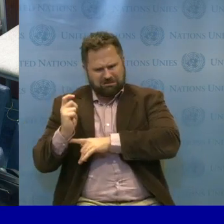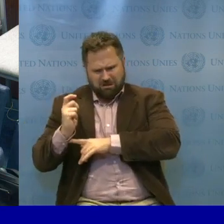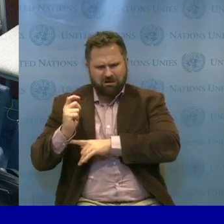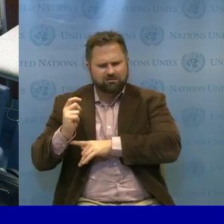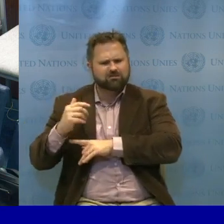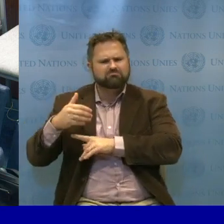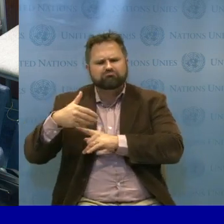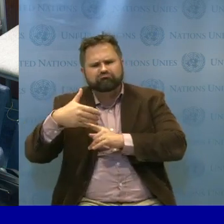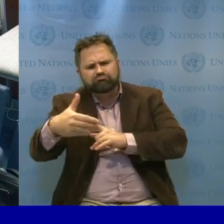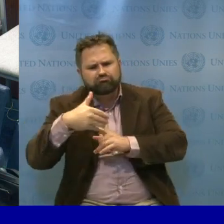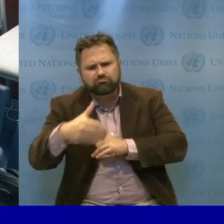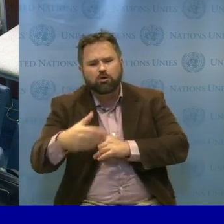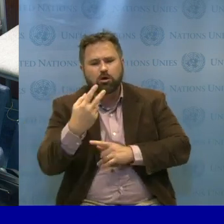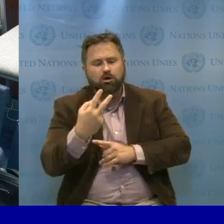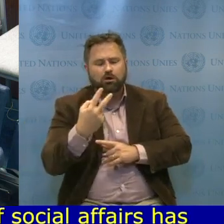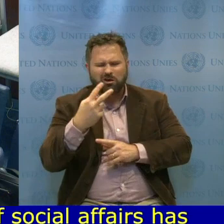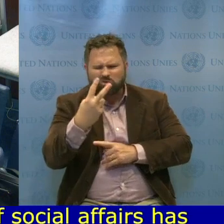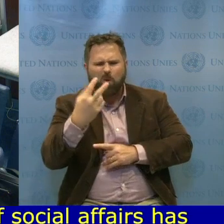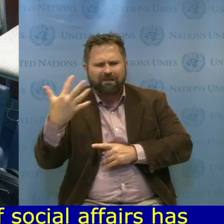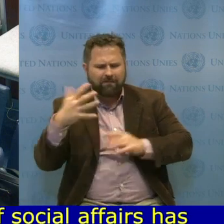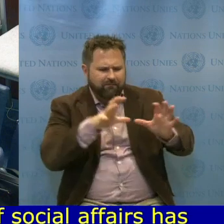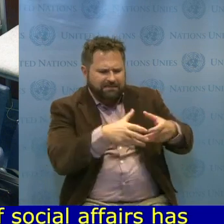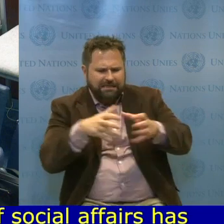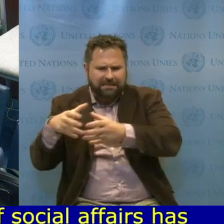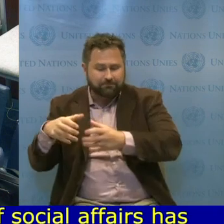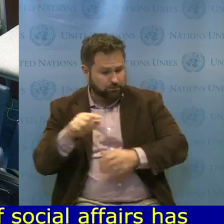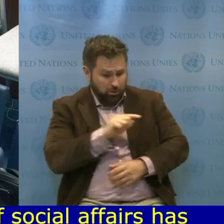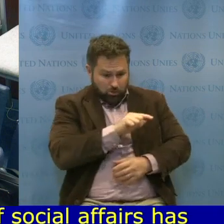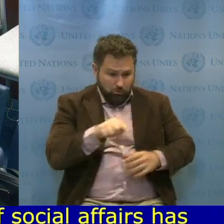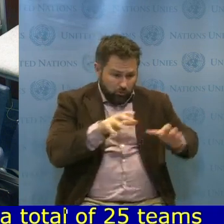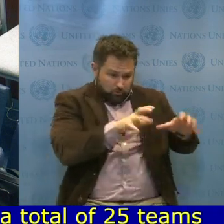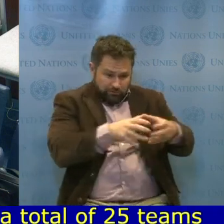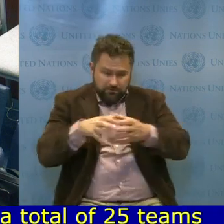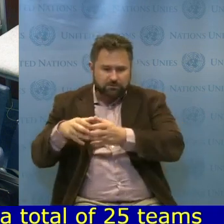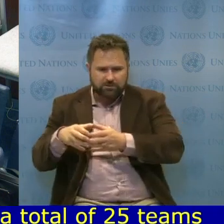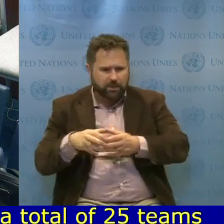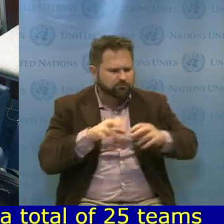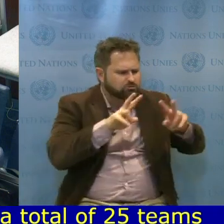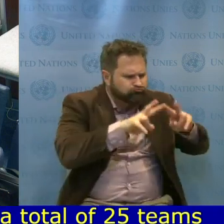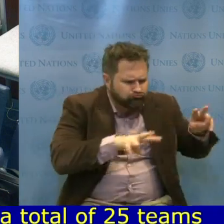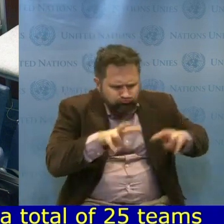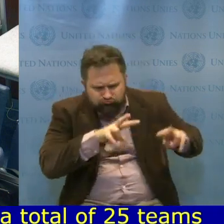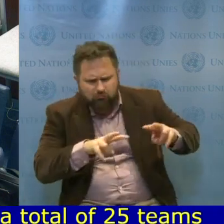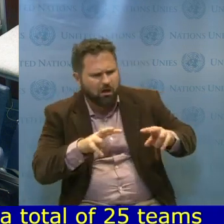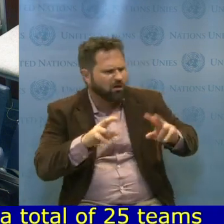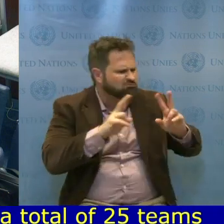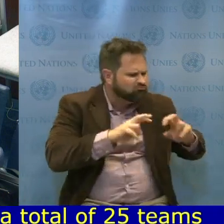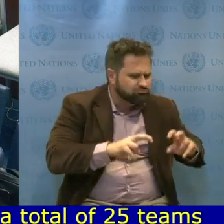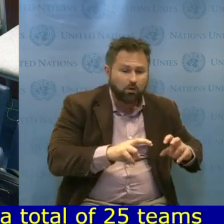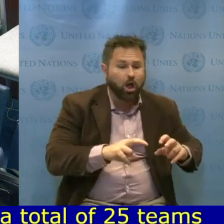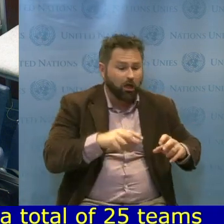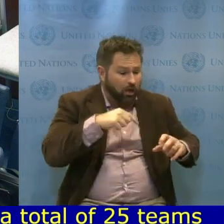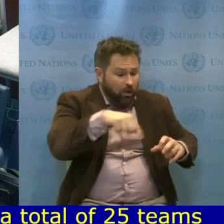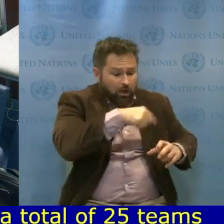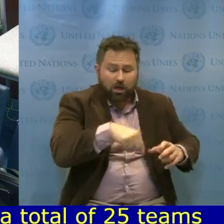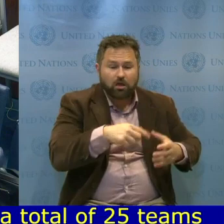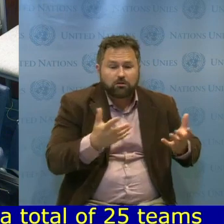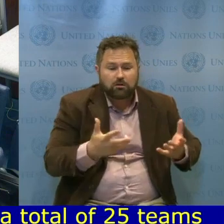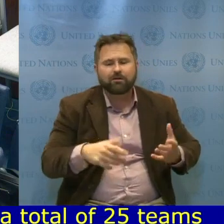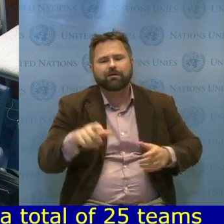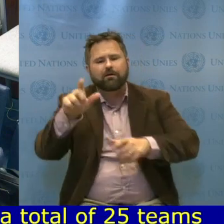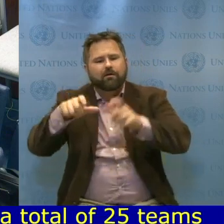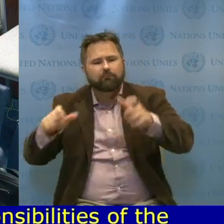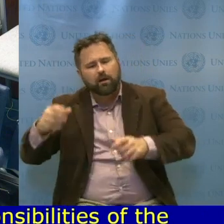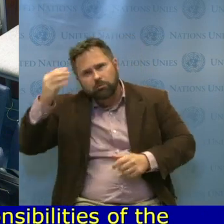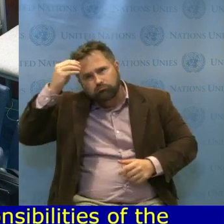respective responsibilities of the federal ministries and the regional governments. These teams consist of experts from the administration, different stakeholders